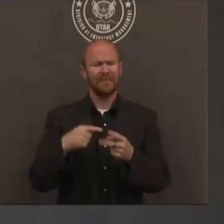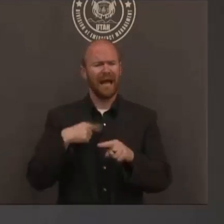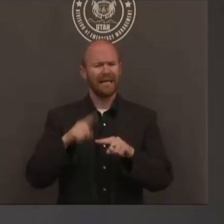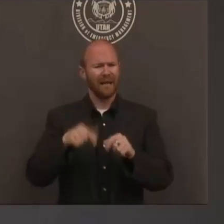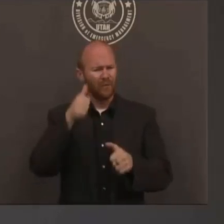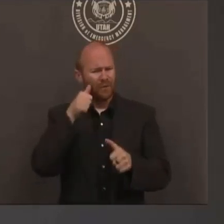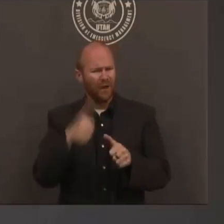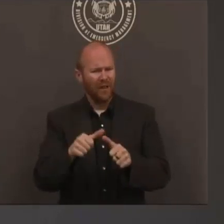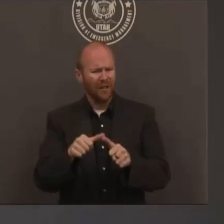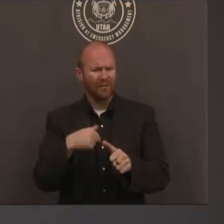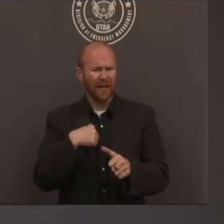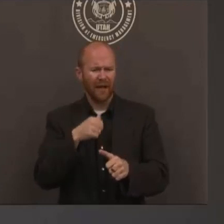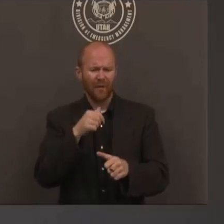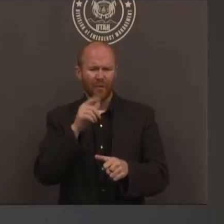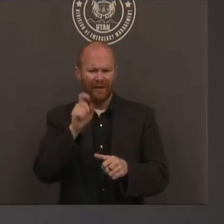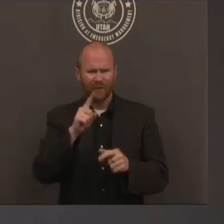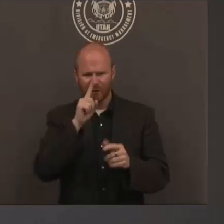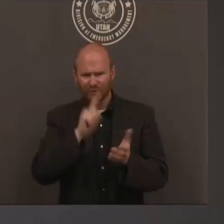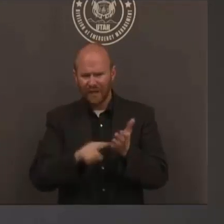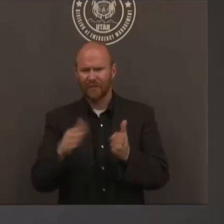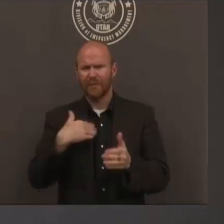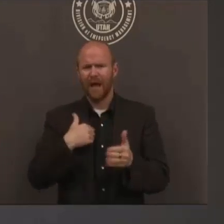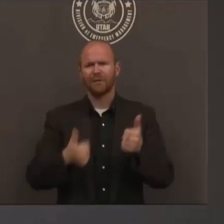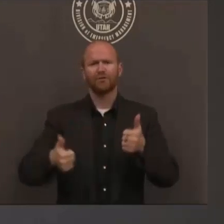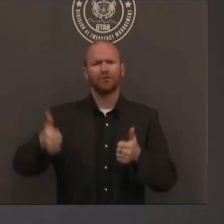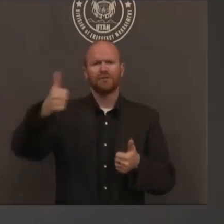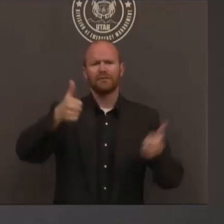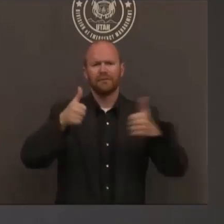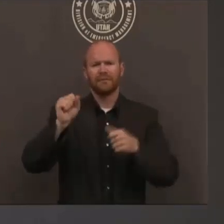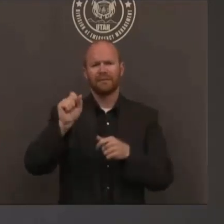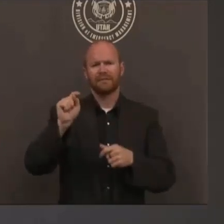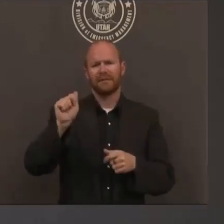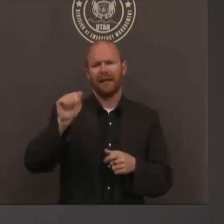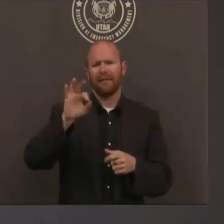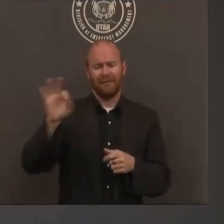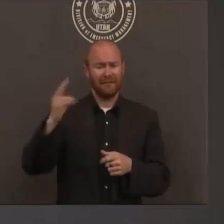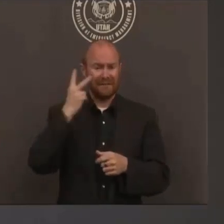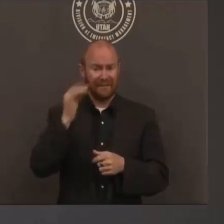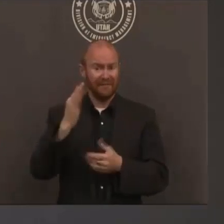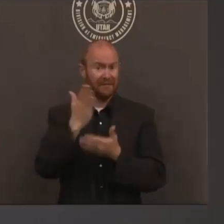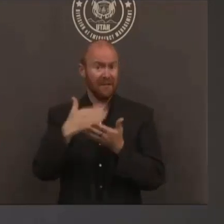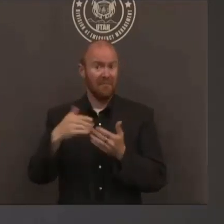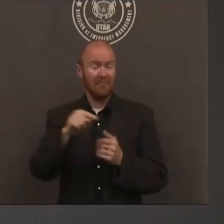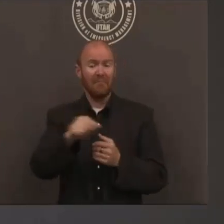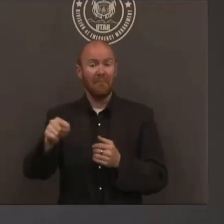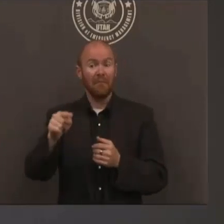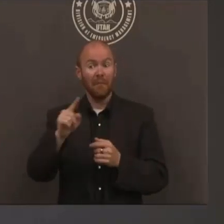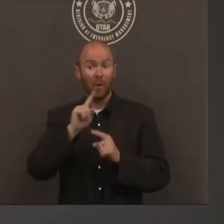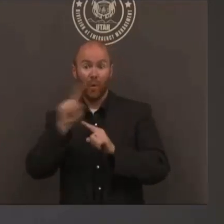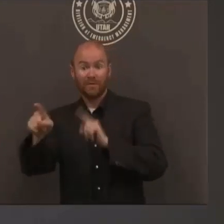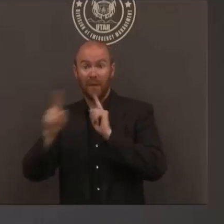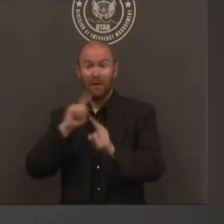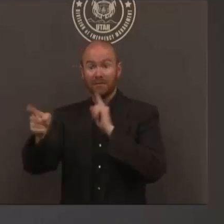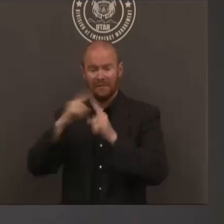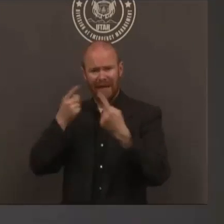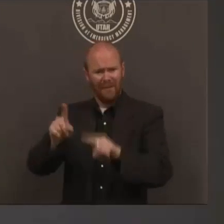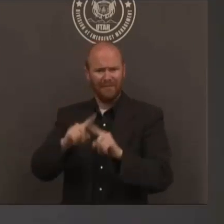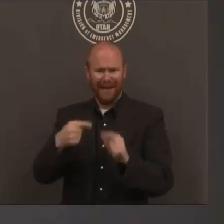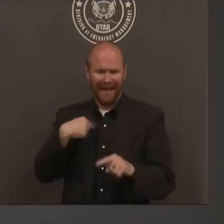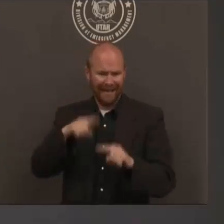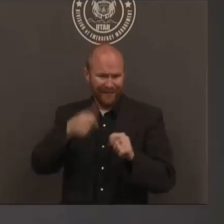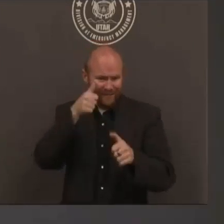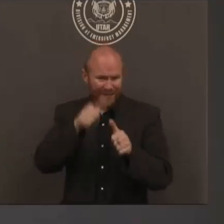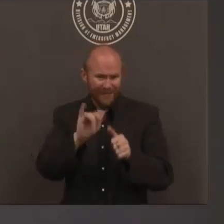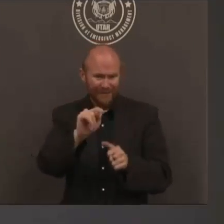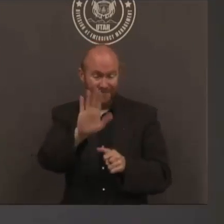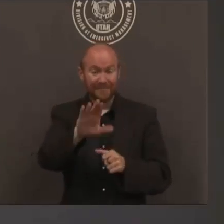so I don't know. I'd have to check with my chief of staff, see if there's some correspondence that came in that I don't recall. I can tell you,